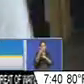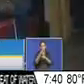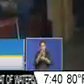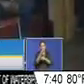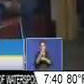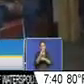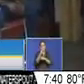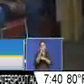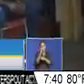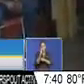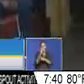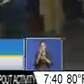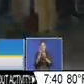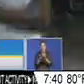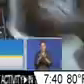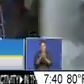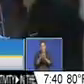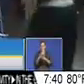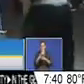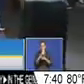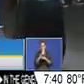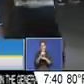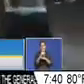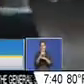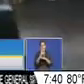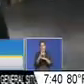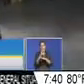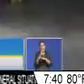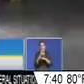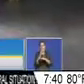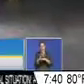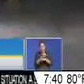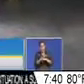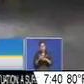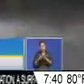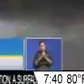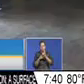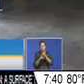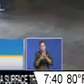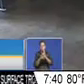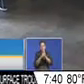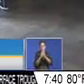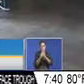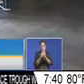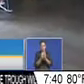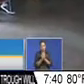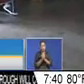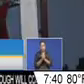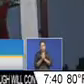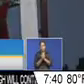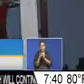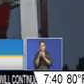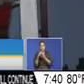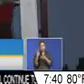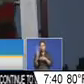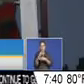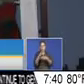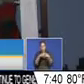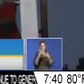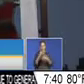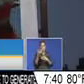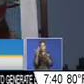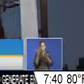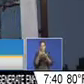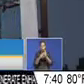and the Cayman Islands are expected to showcase their skills. We are building something here. Boxing in the Bahamas has actually